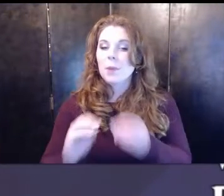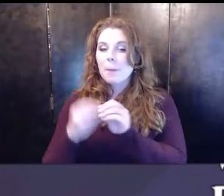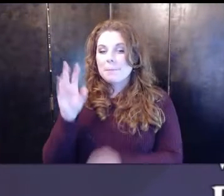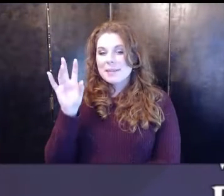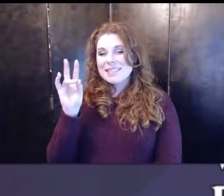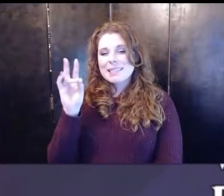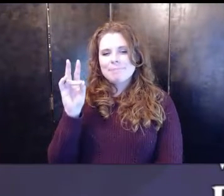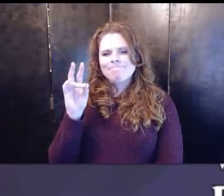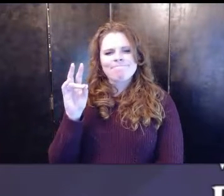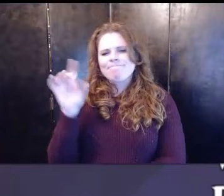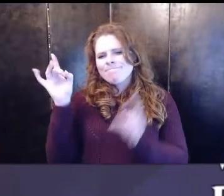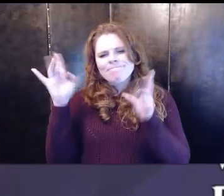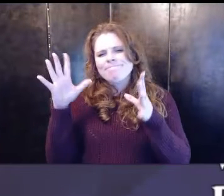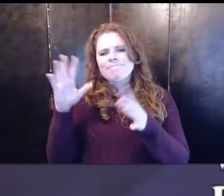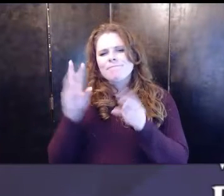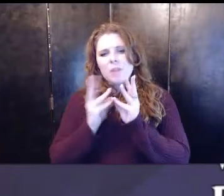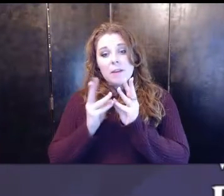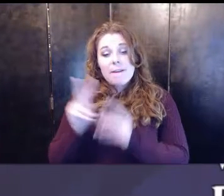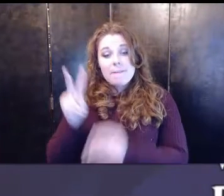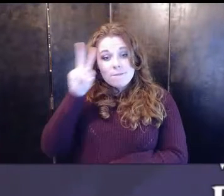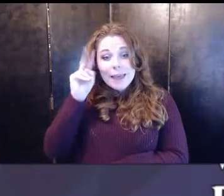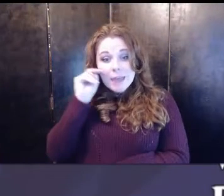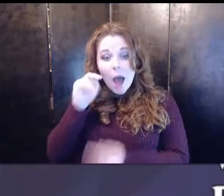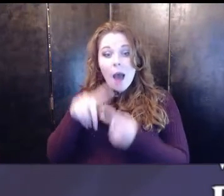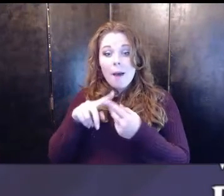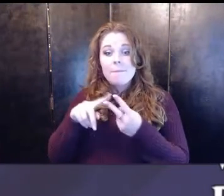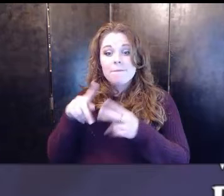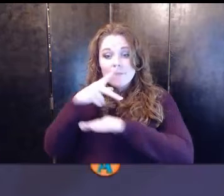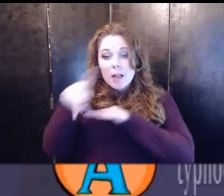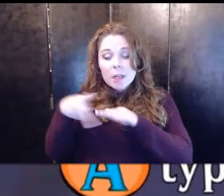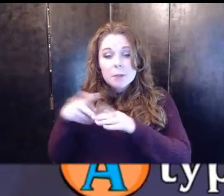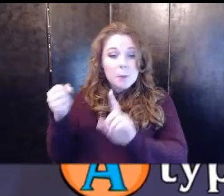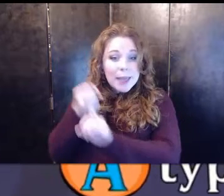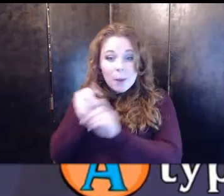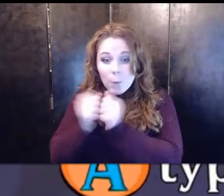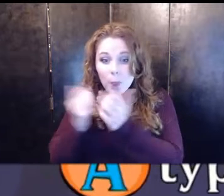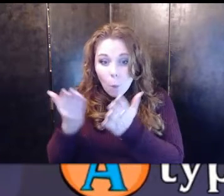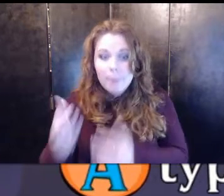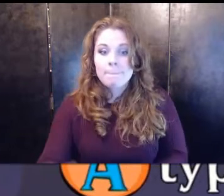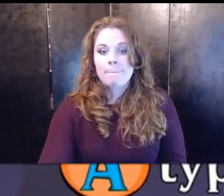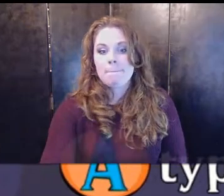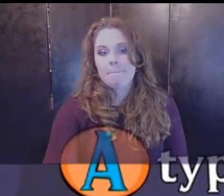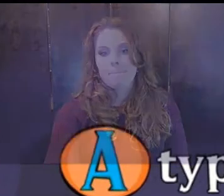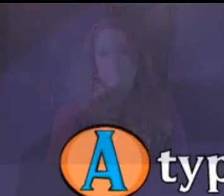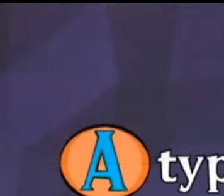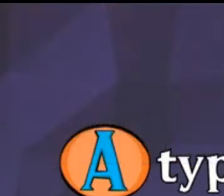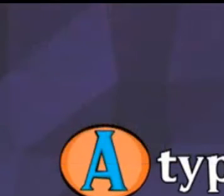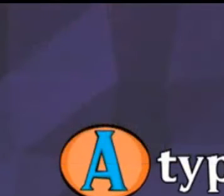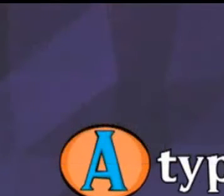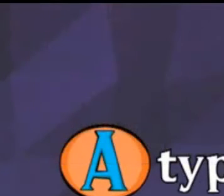the devastating weather. Vietnam and the Philippines were hit by A. Typhoons,